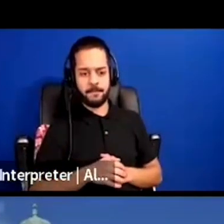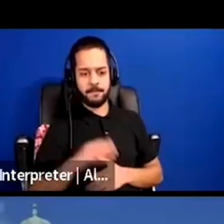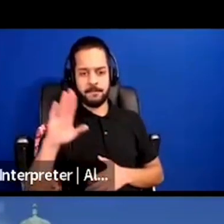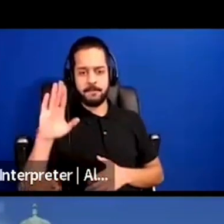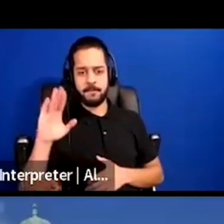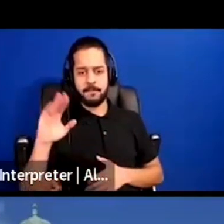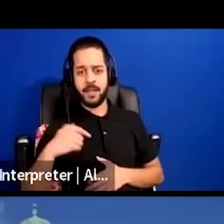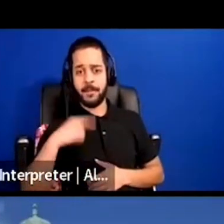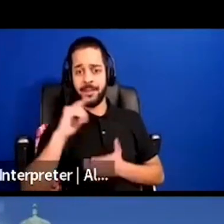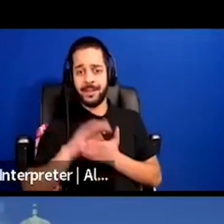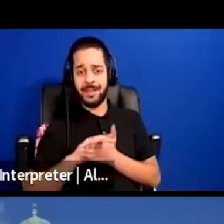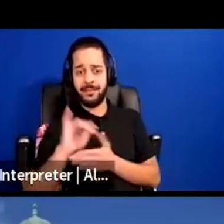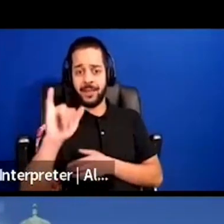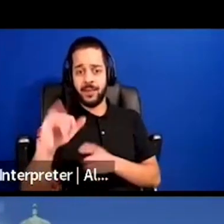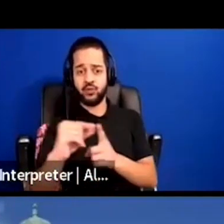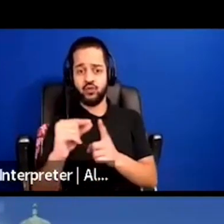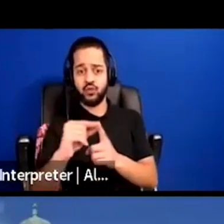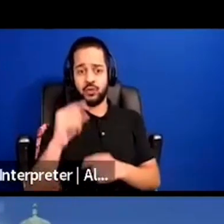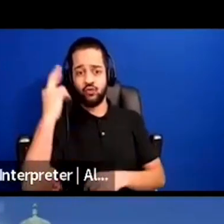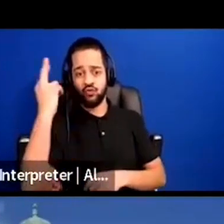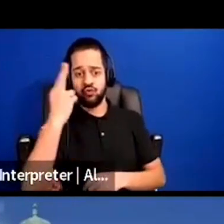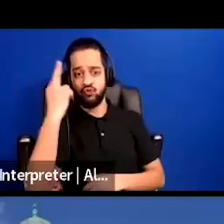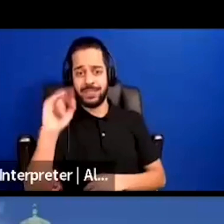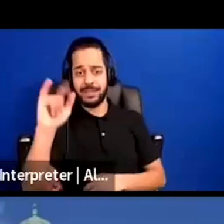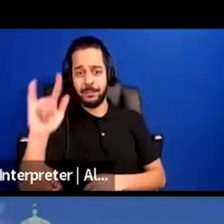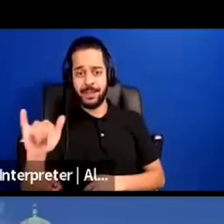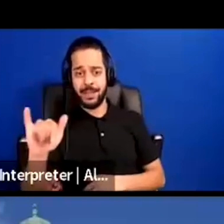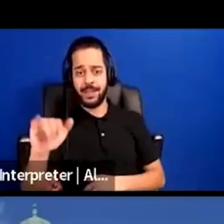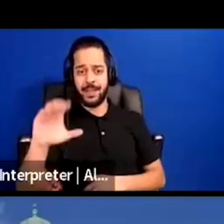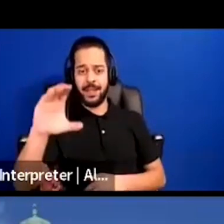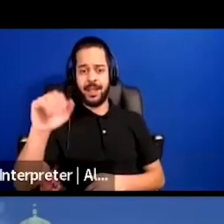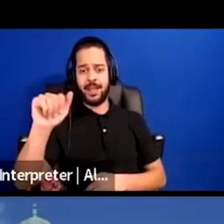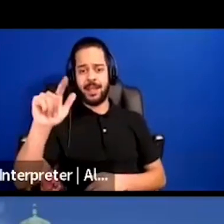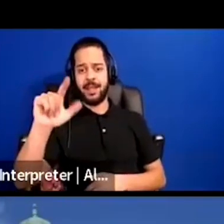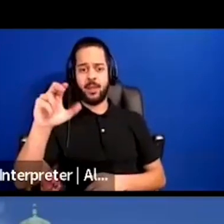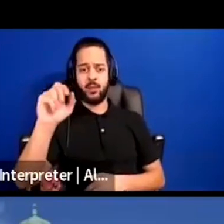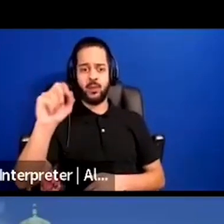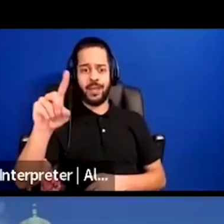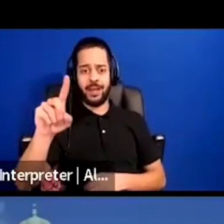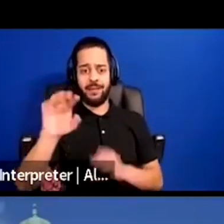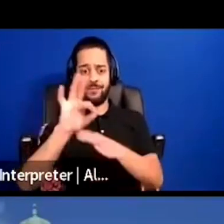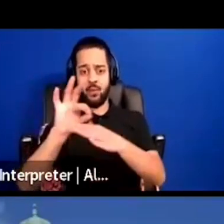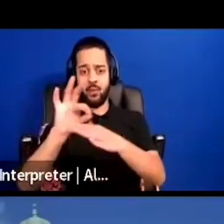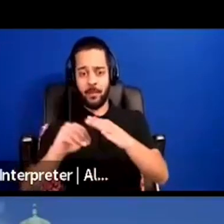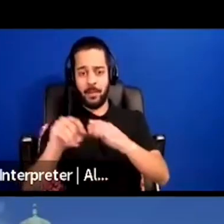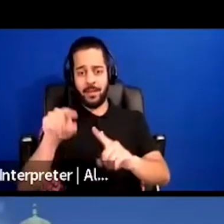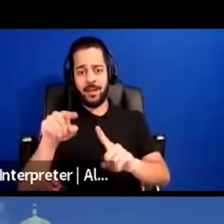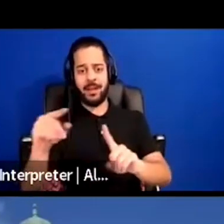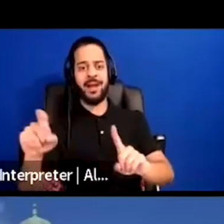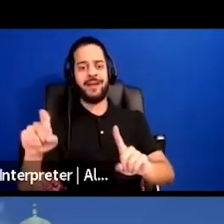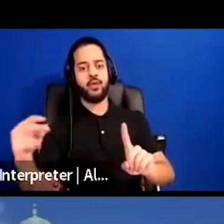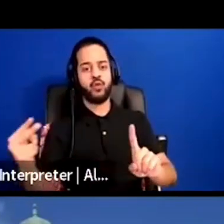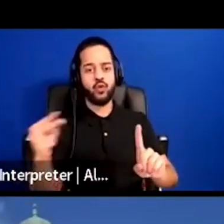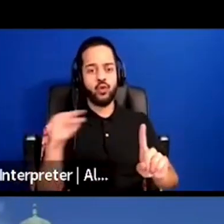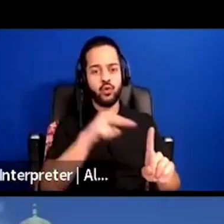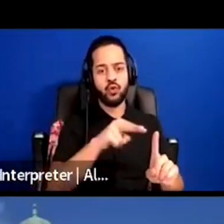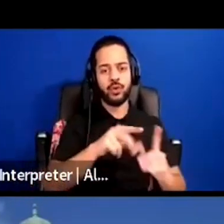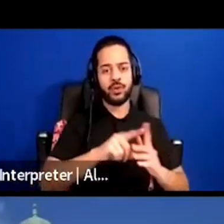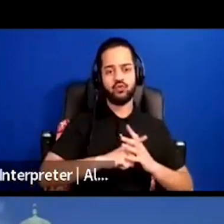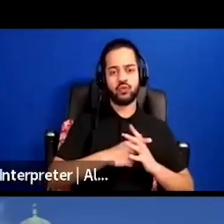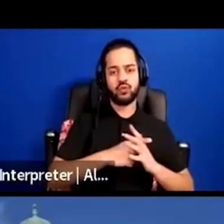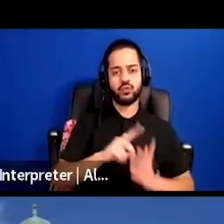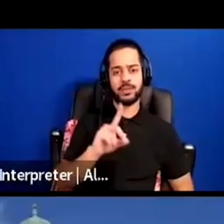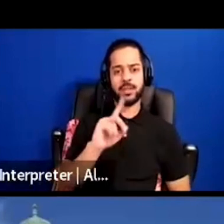reasonably calculated formula would be is also looking again at the actual diagnosis. And even